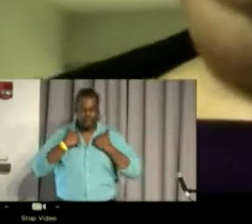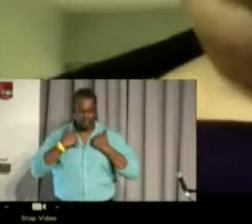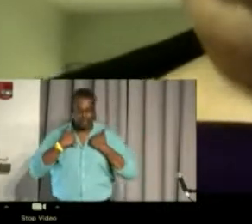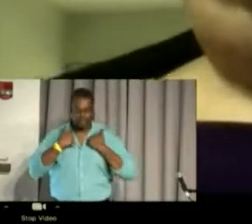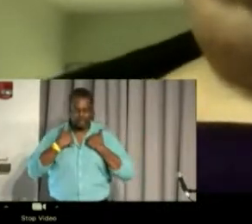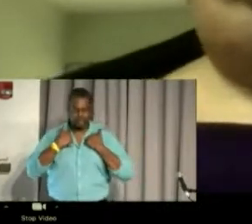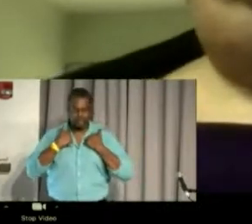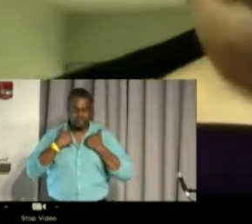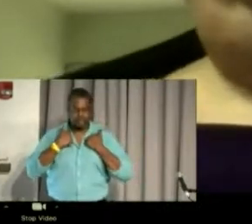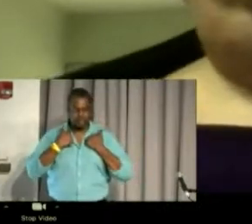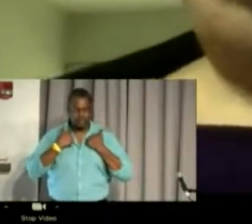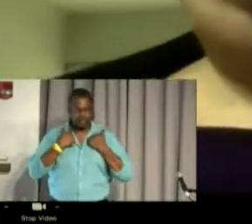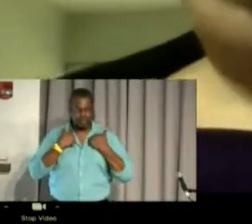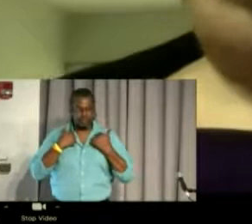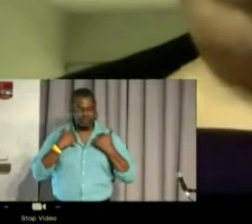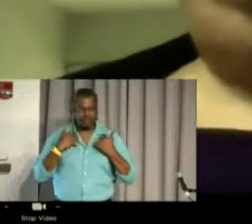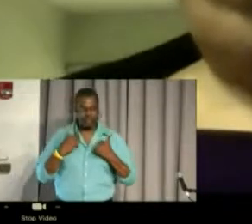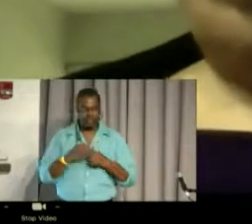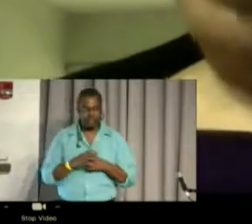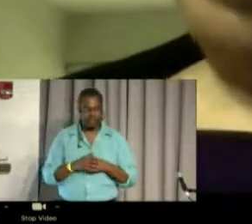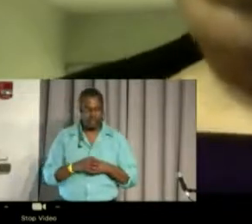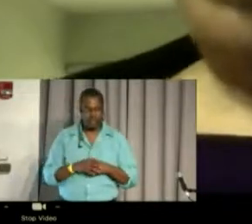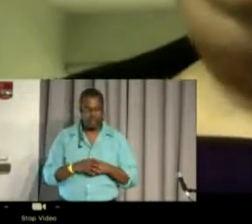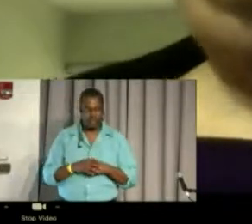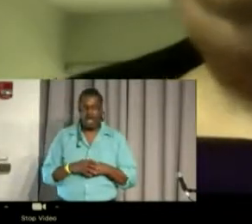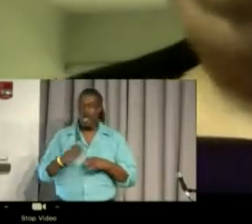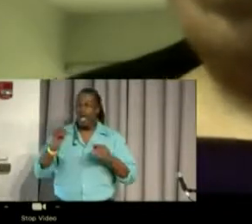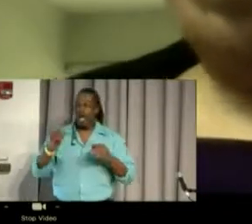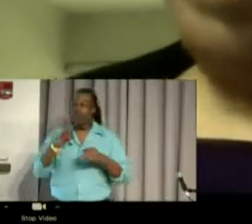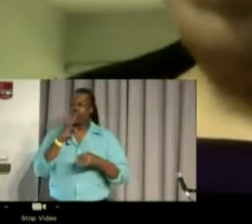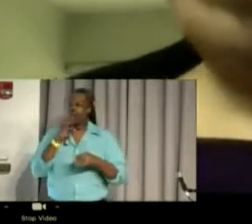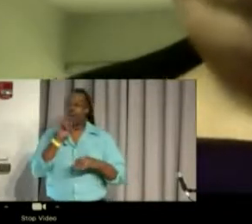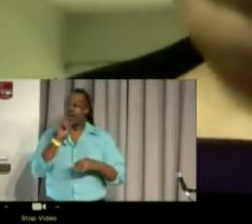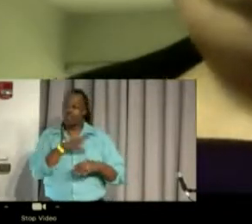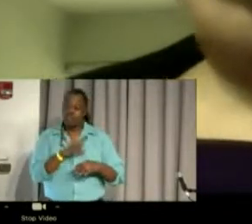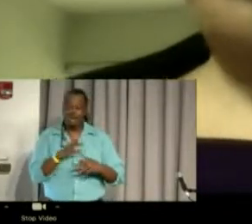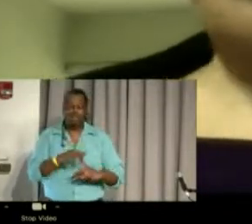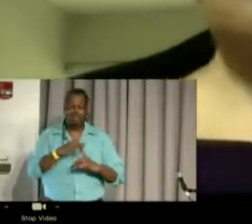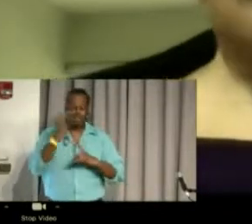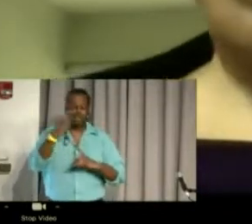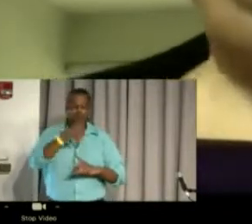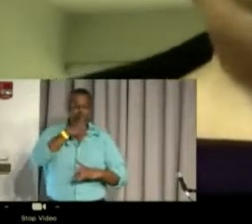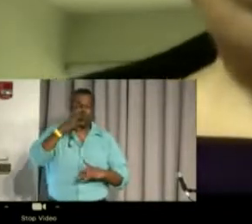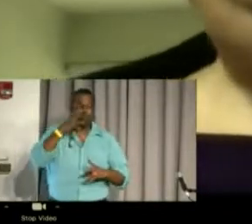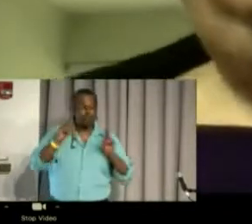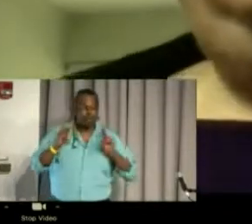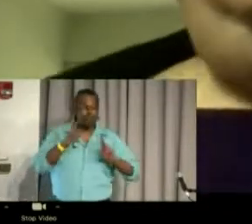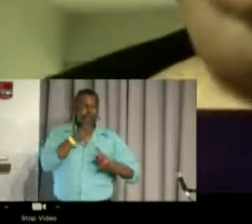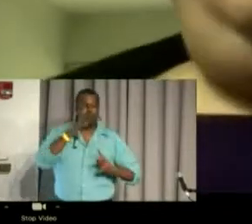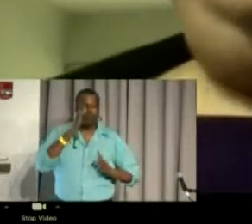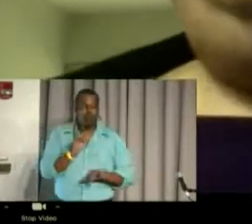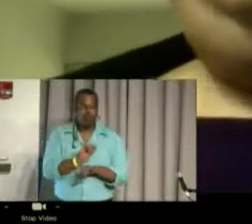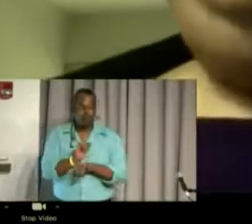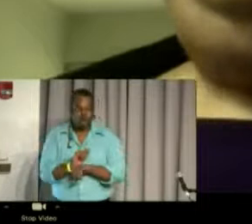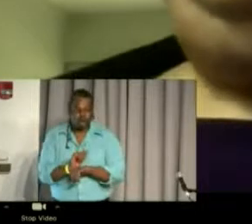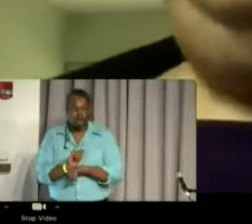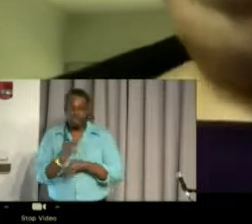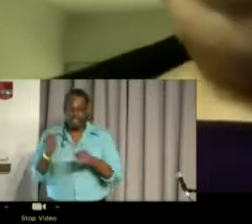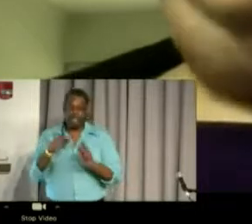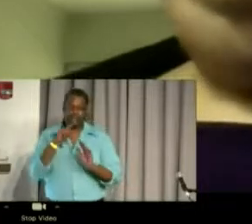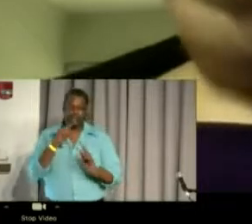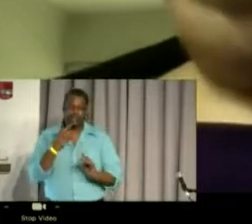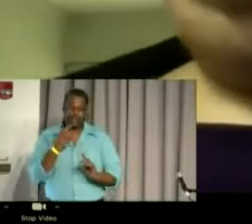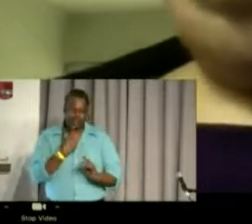water contamination and disease, especially for rural people, farm workers, and Indigenous people, is clear. Water flowing